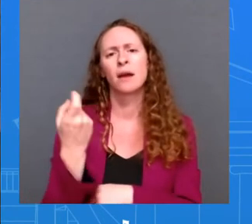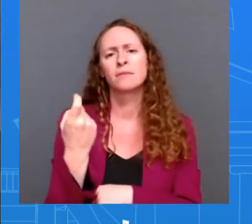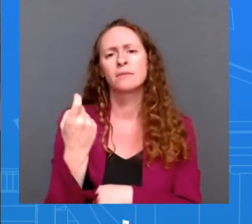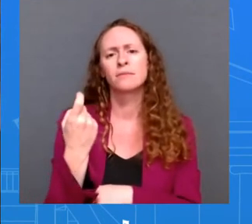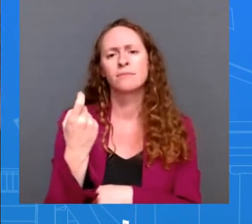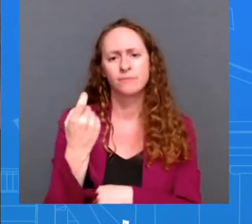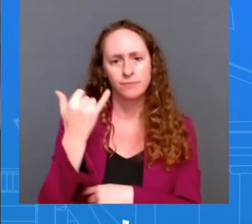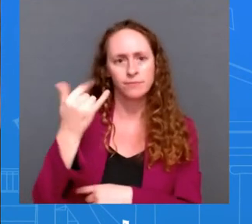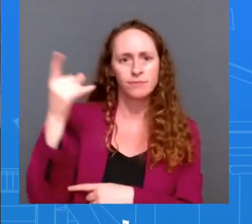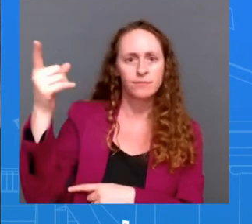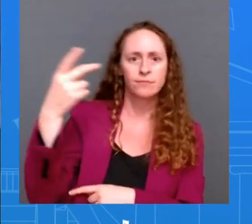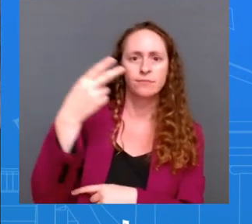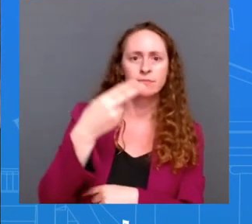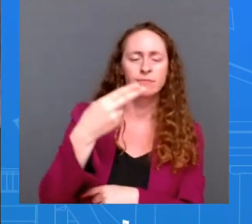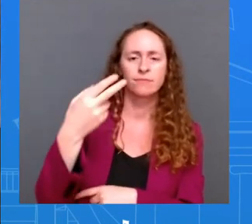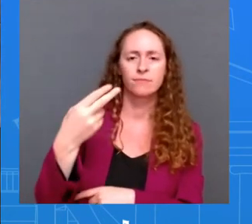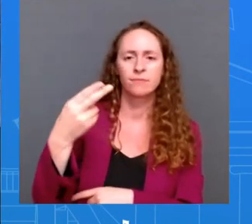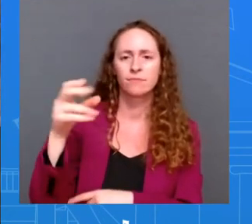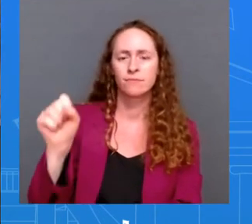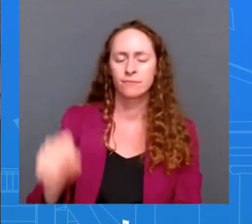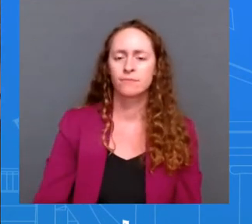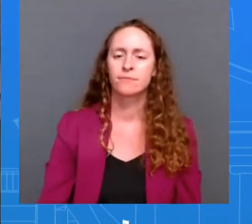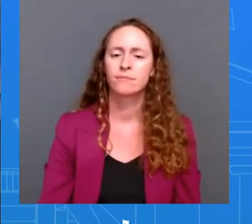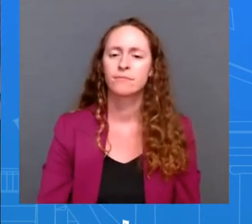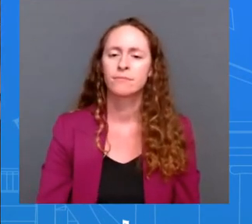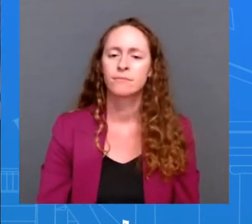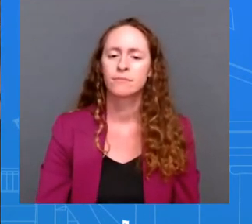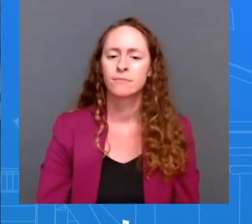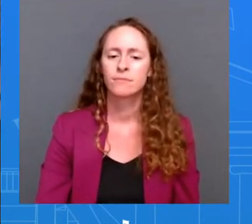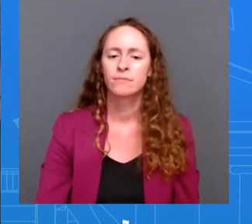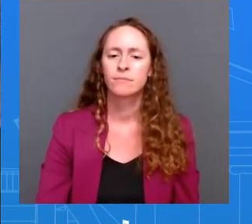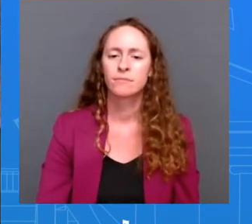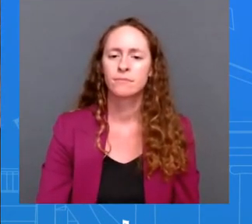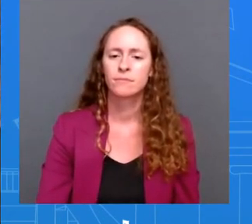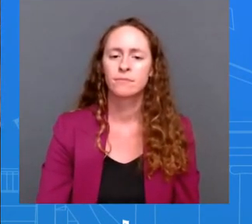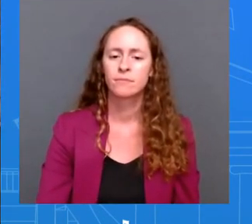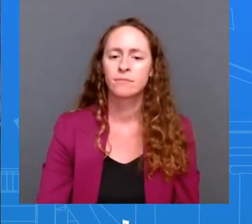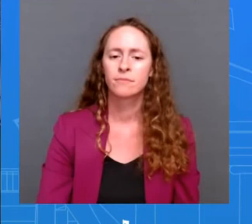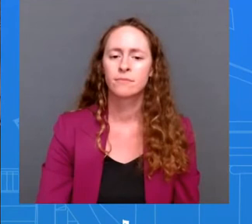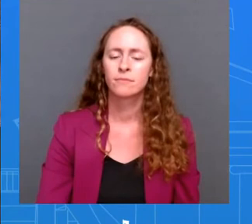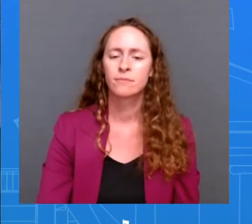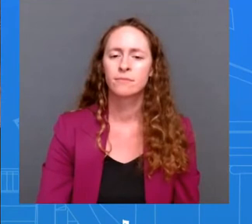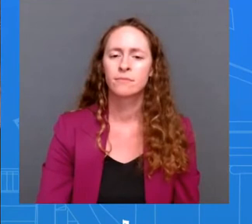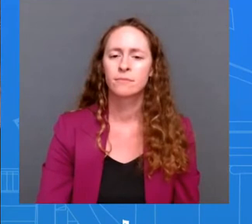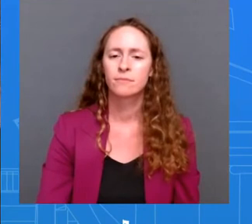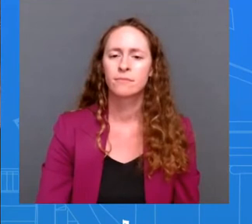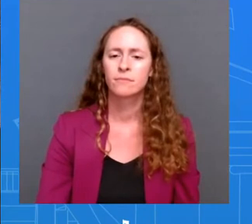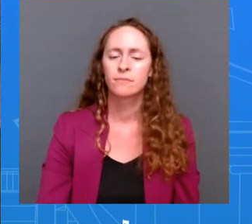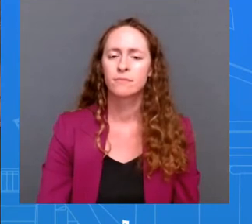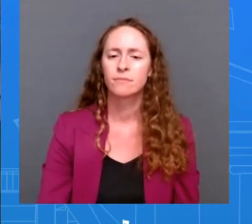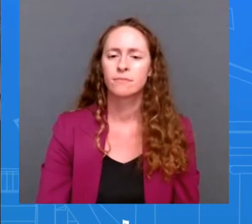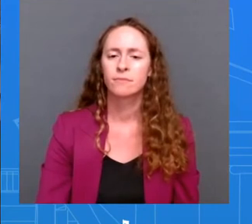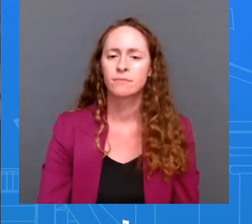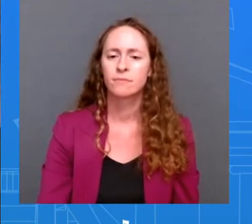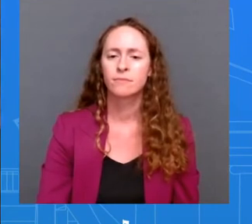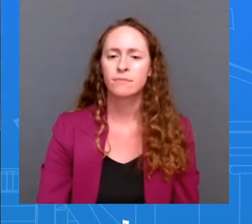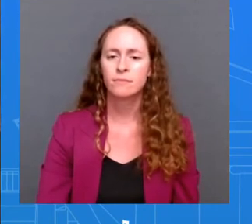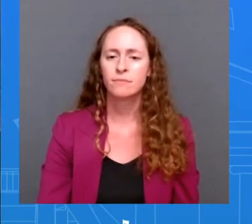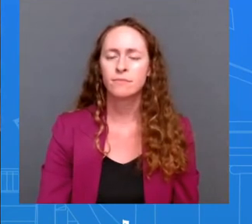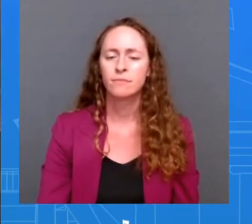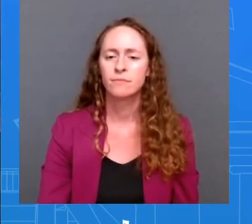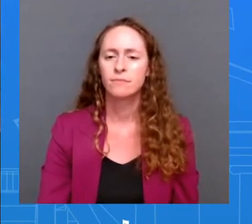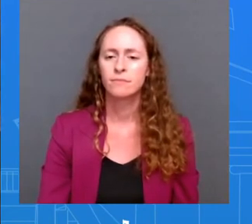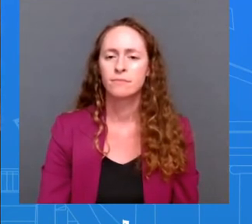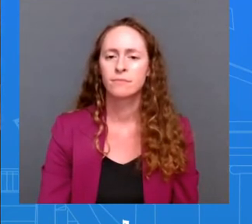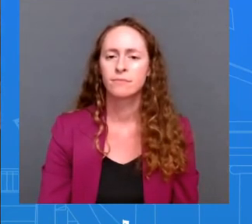the bulk of the stocks of the vaccine that it already owned be bottled for distribution quickly enough. And does the president feel like